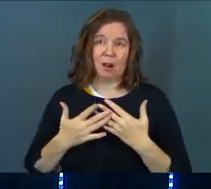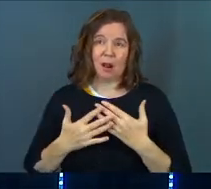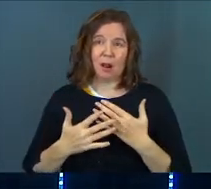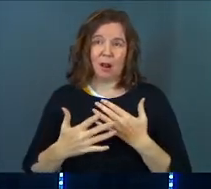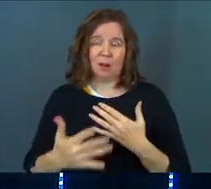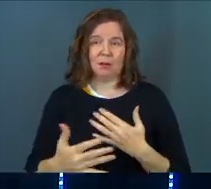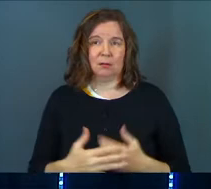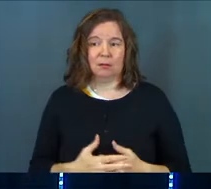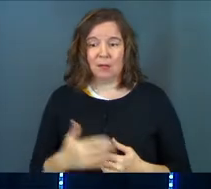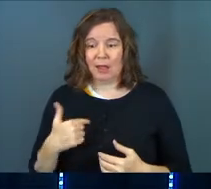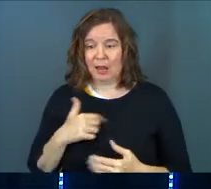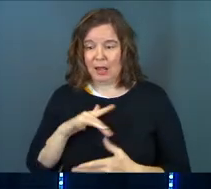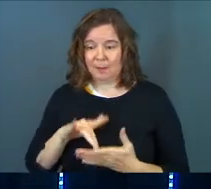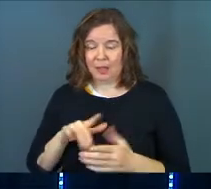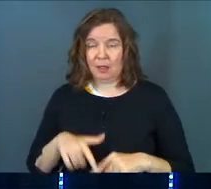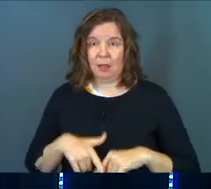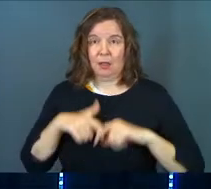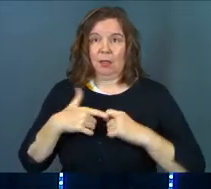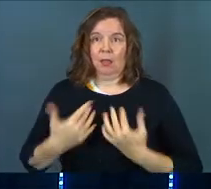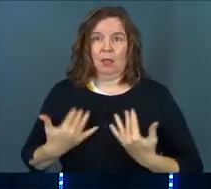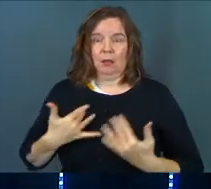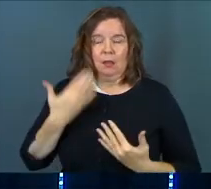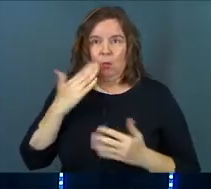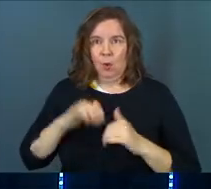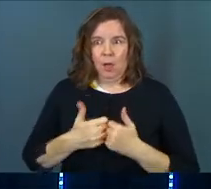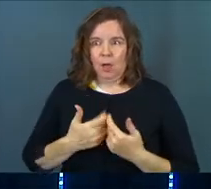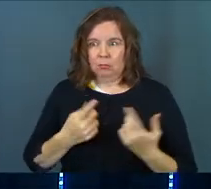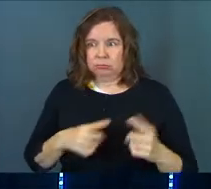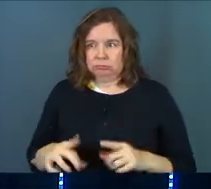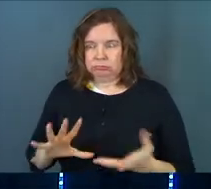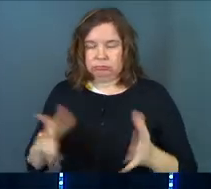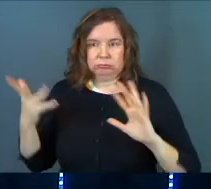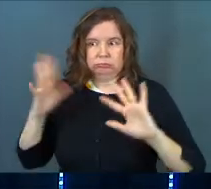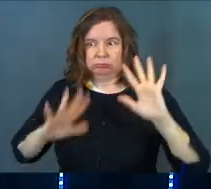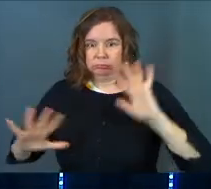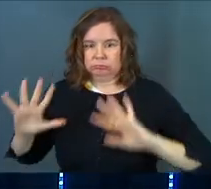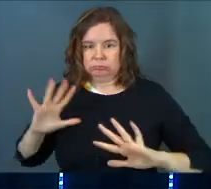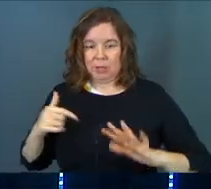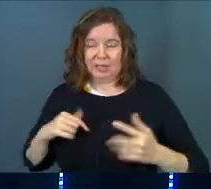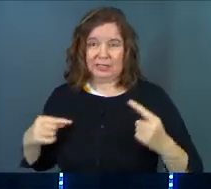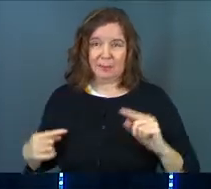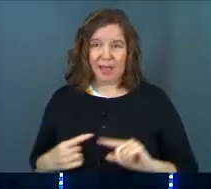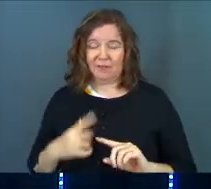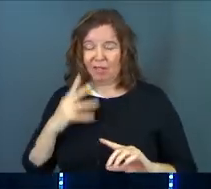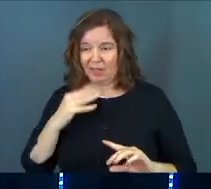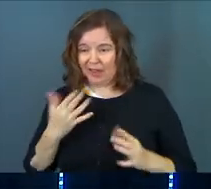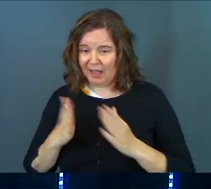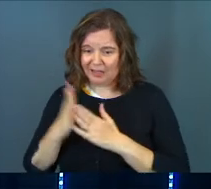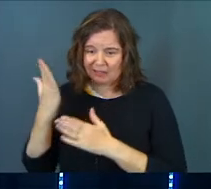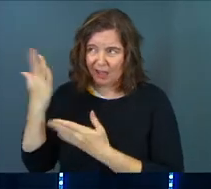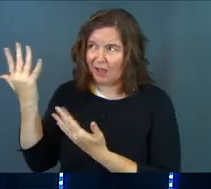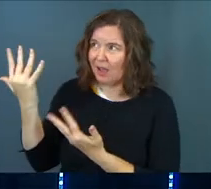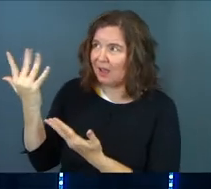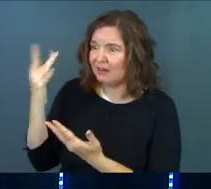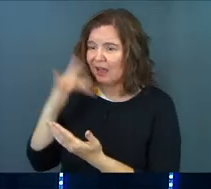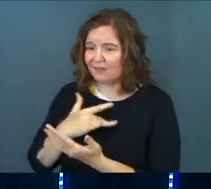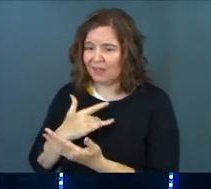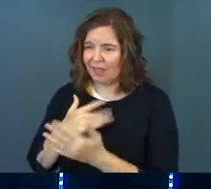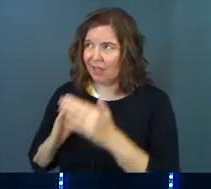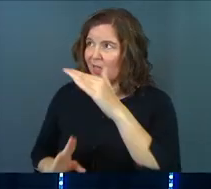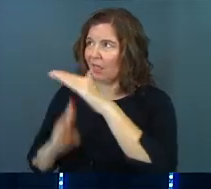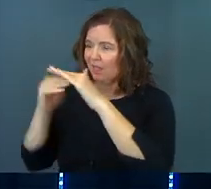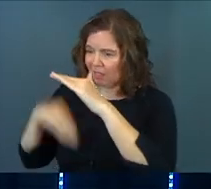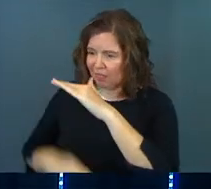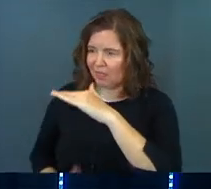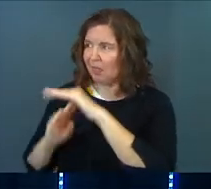long. And I'm in the cliffhanger right now, and I don't know how this is all going to end up, and it's painful, and I ask God, and I feel like my prayers